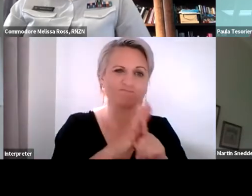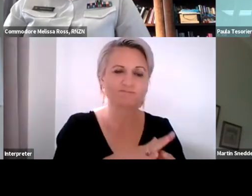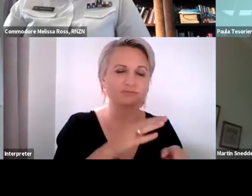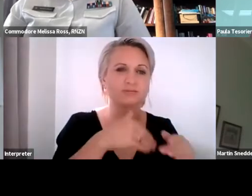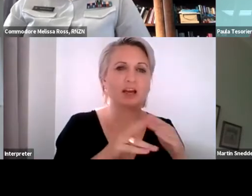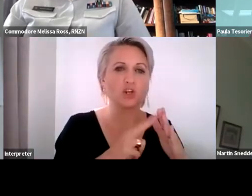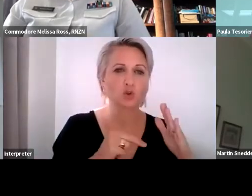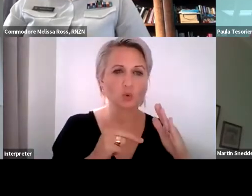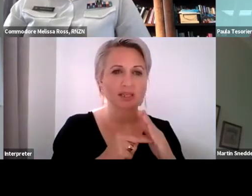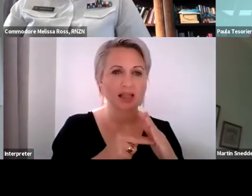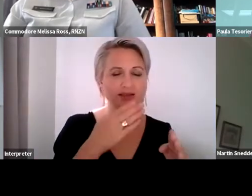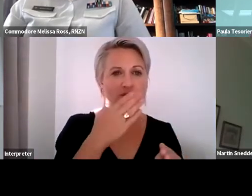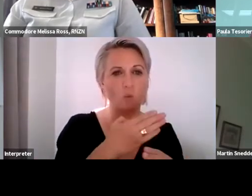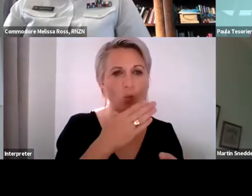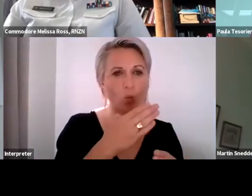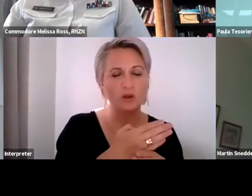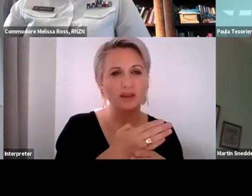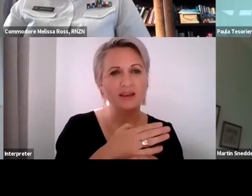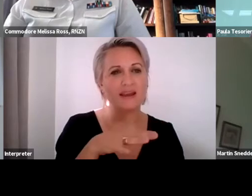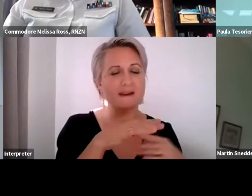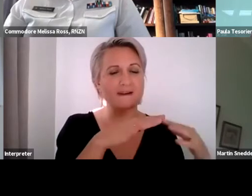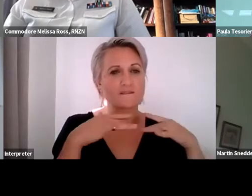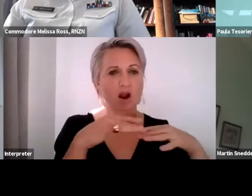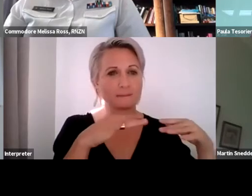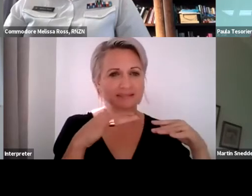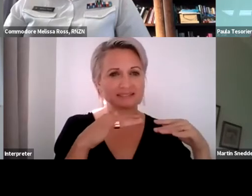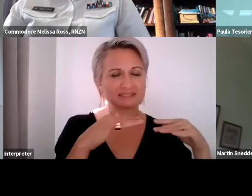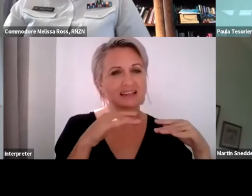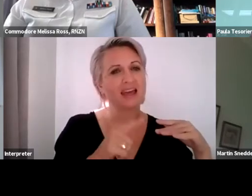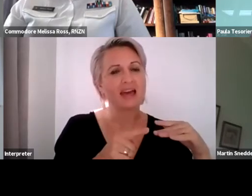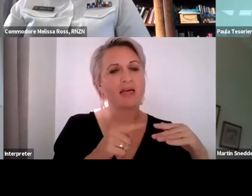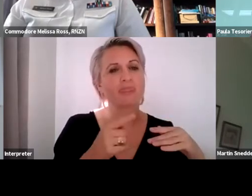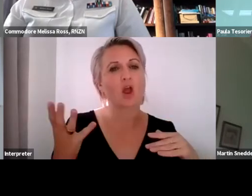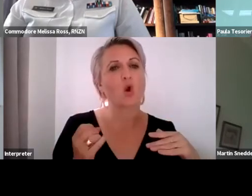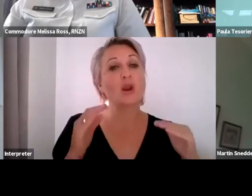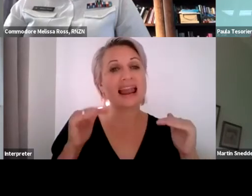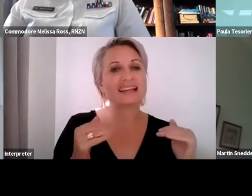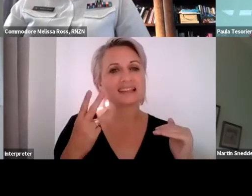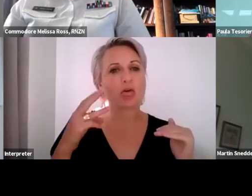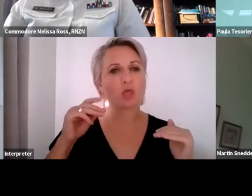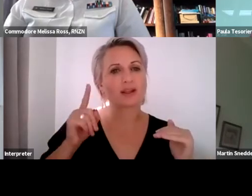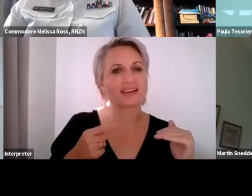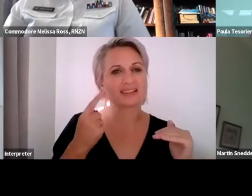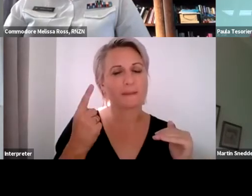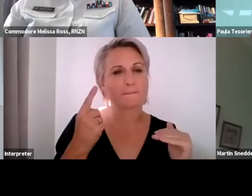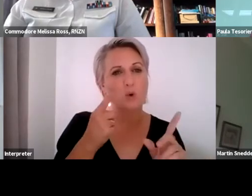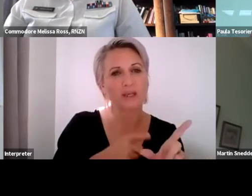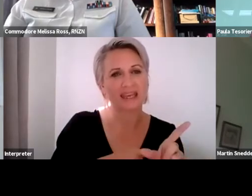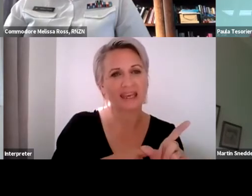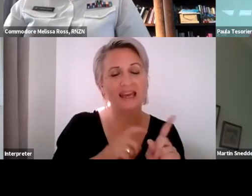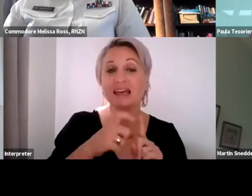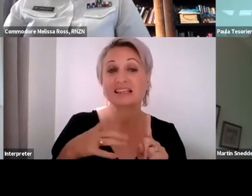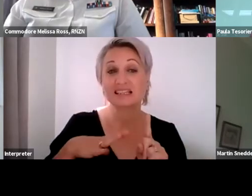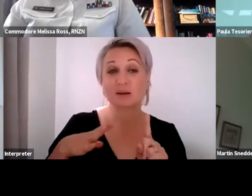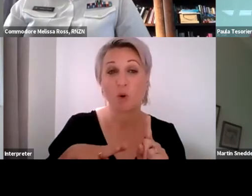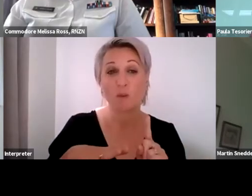48% of disabled women earn less than $30,000 per year. Disabled women are less likely to be in full-time